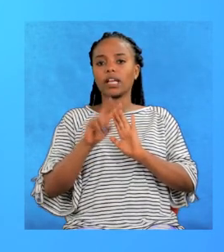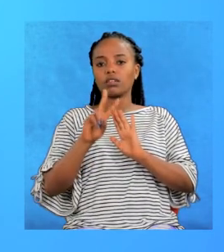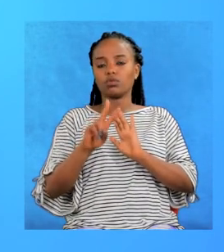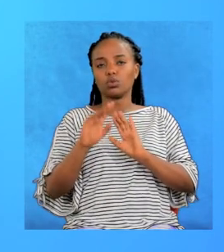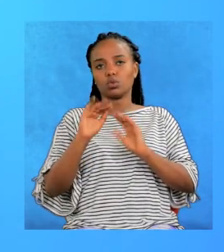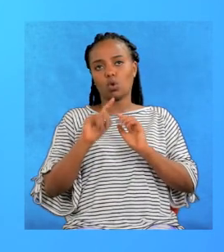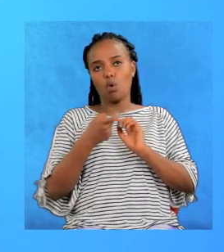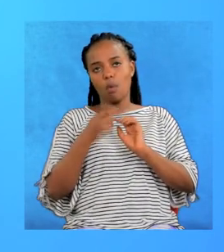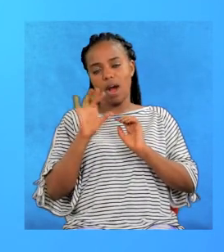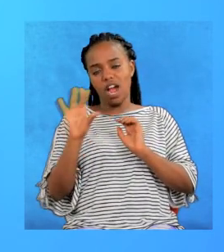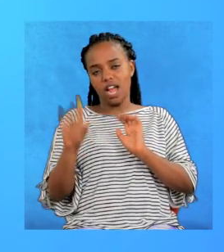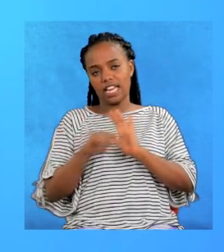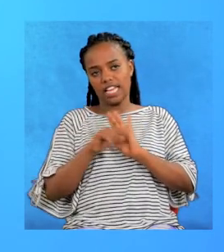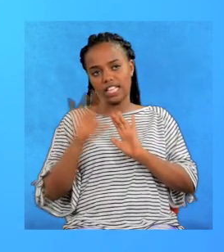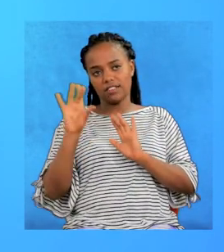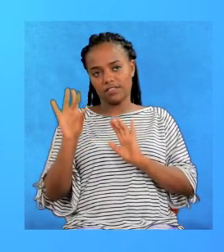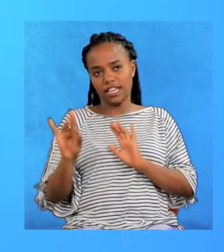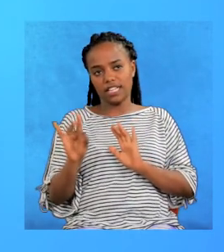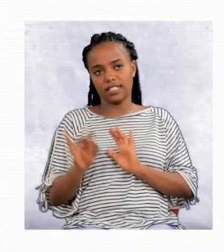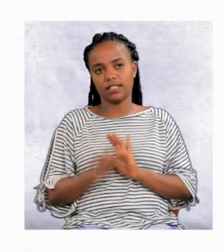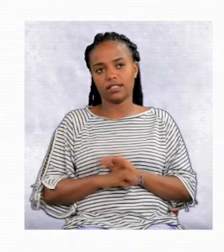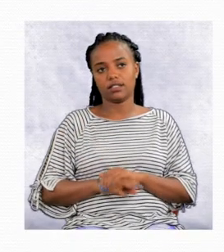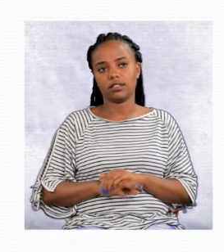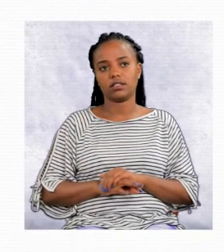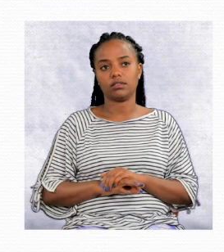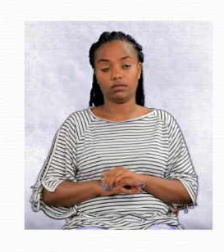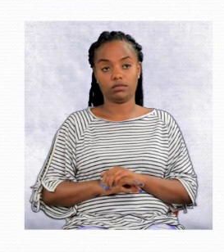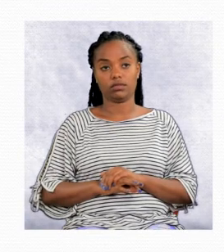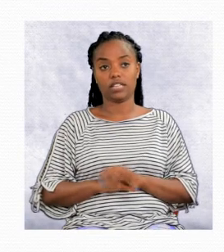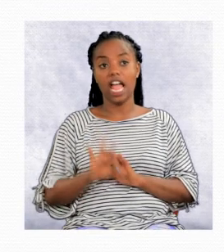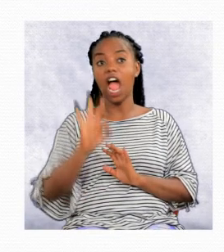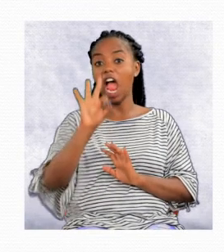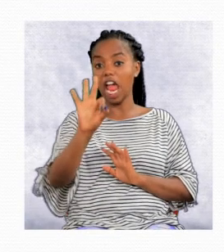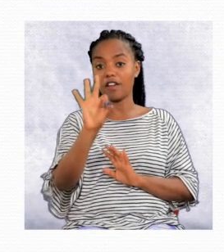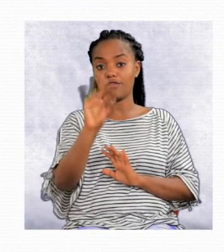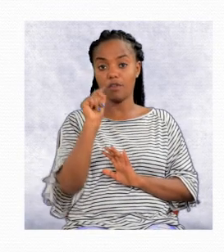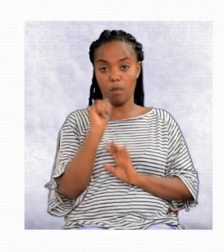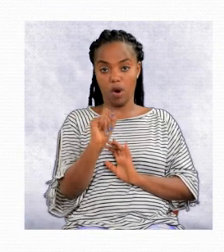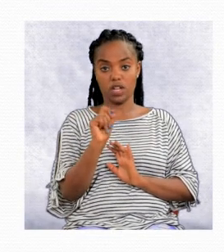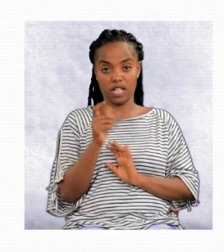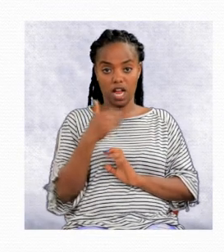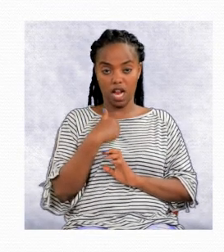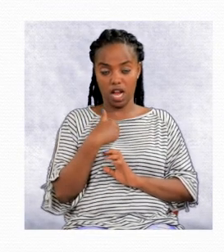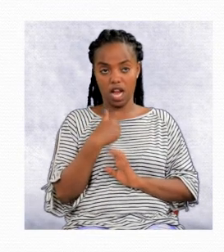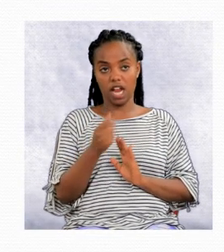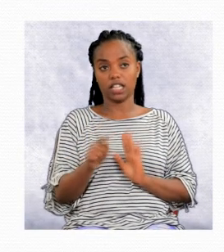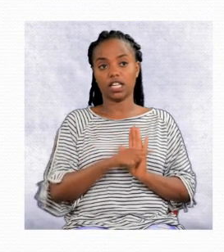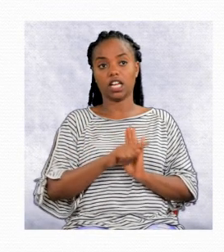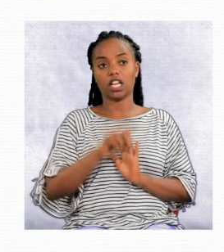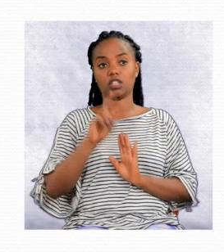here. This is the focus. It is negative 2,